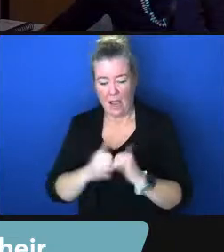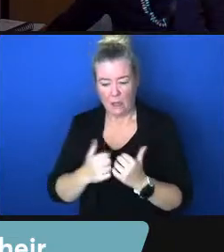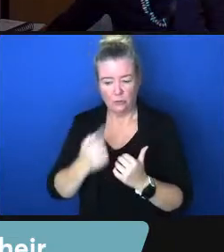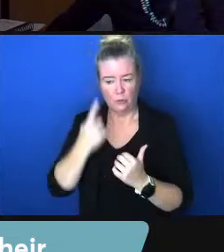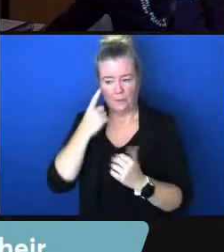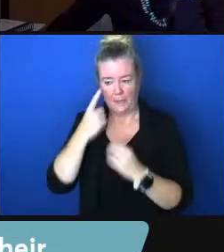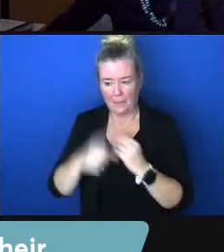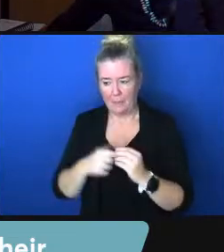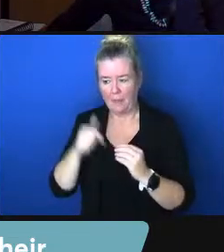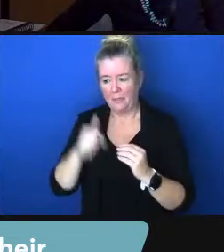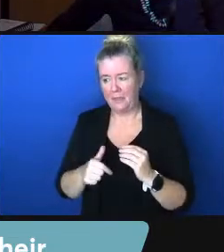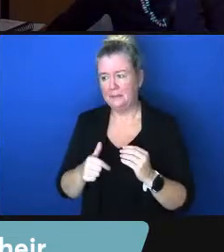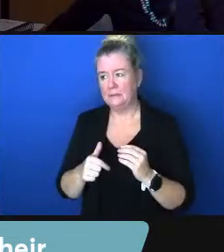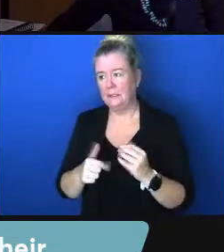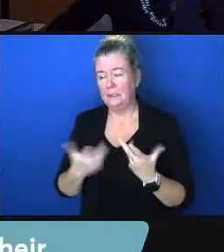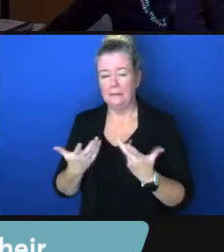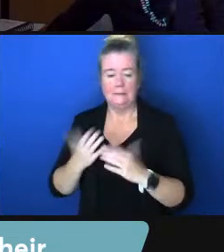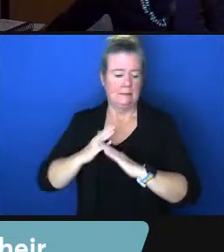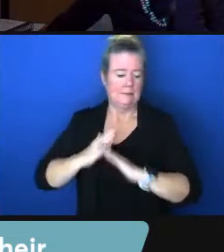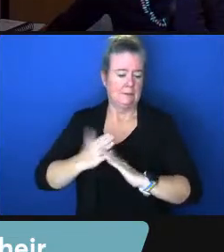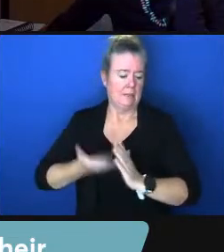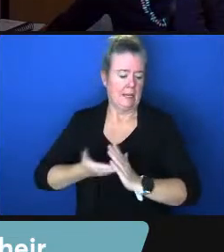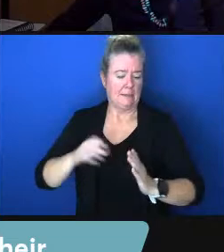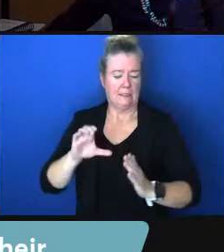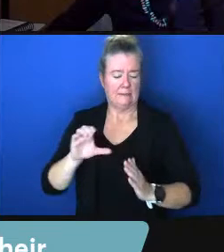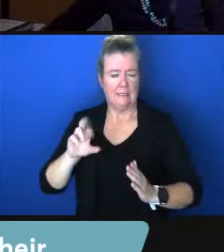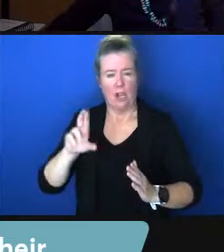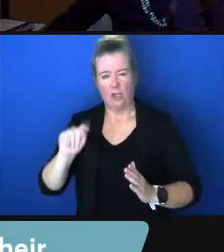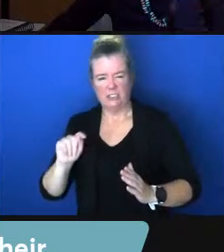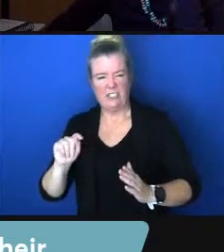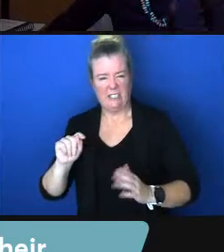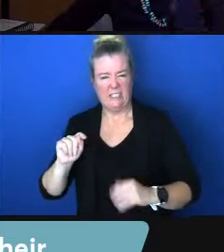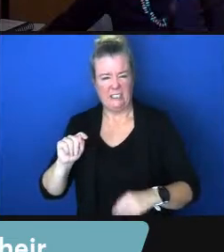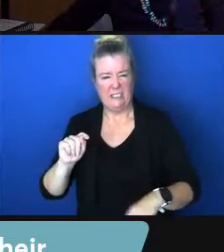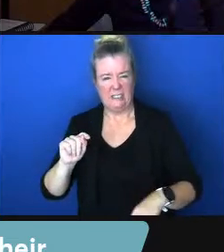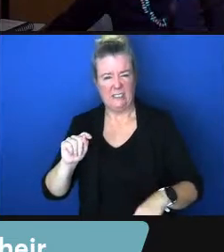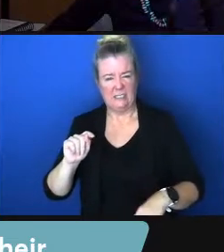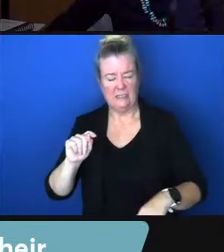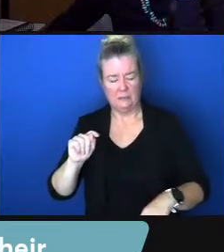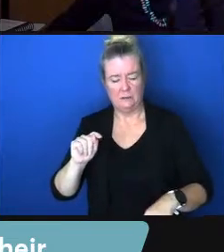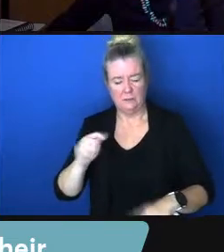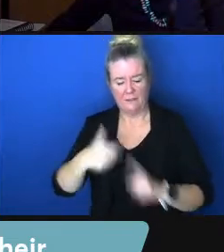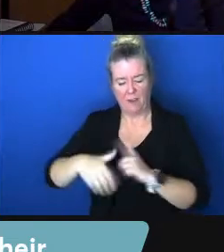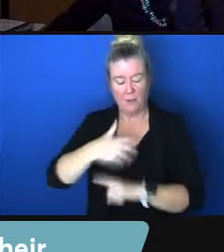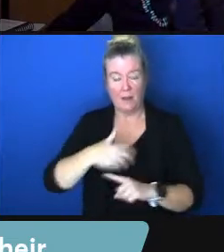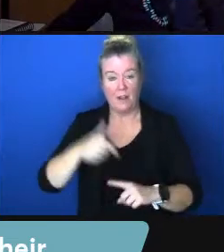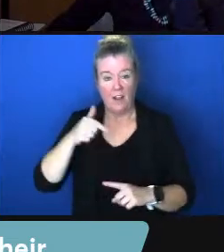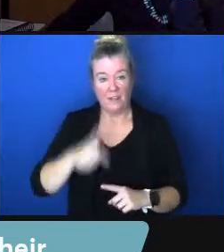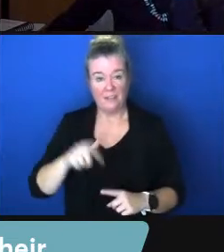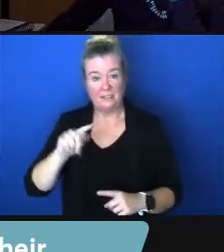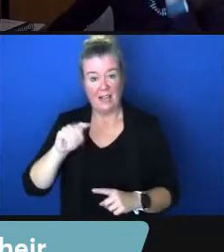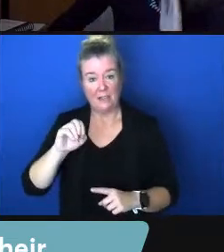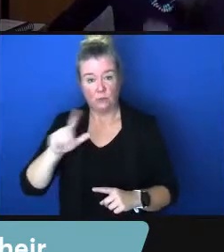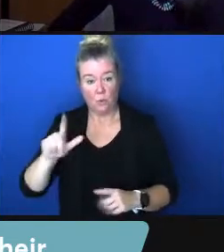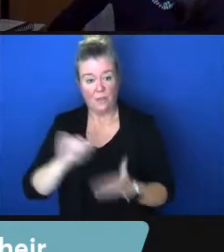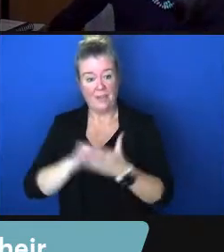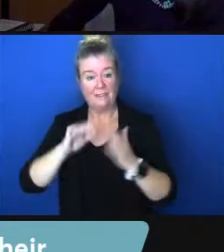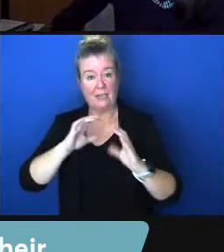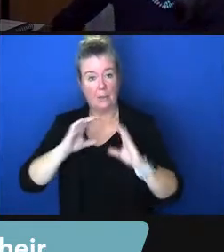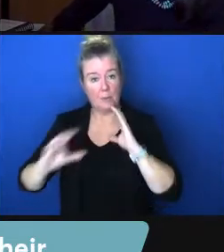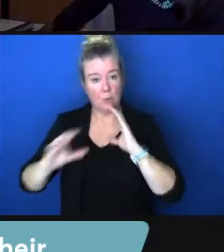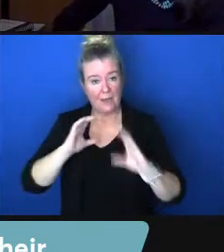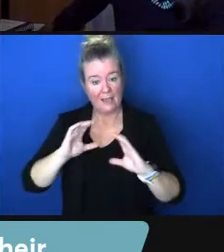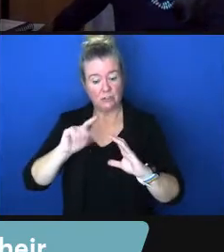this sort of anti-CRT environment? Because again, it is a tool, it's a